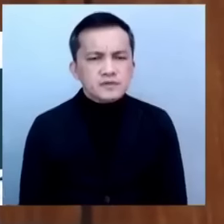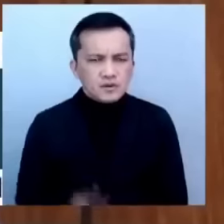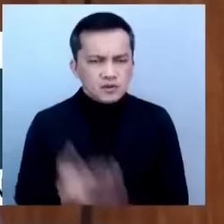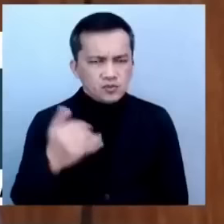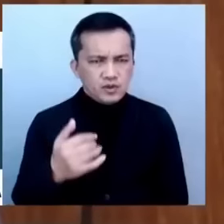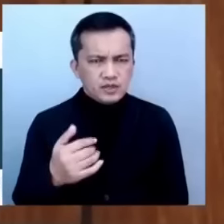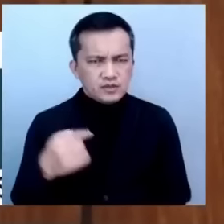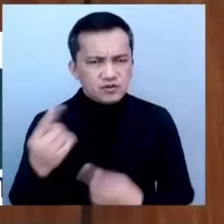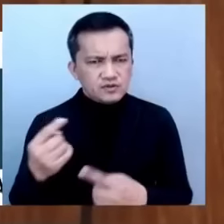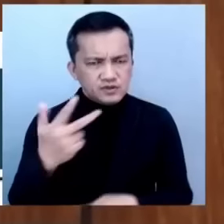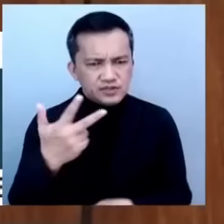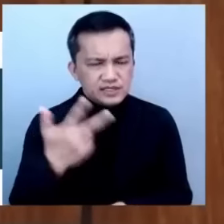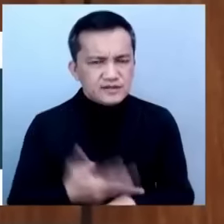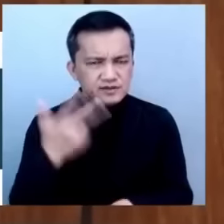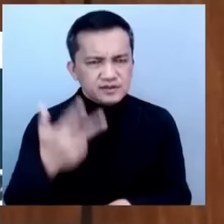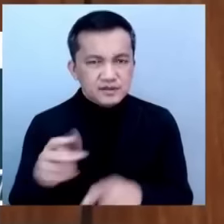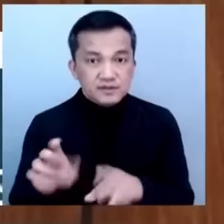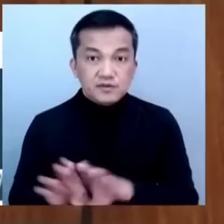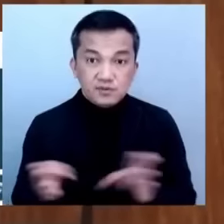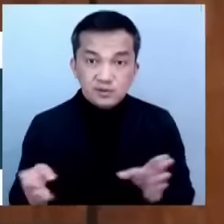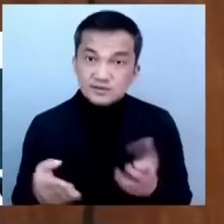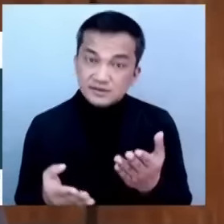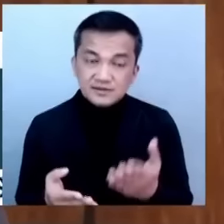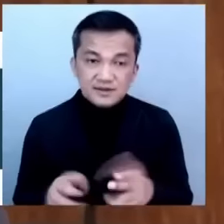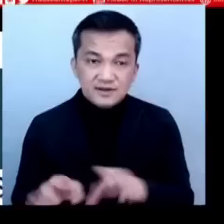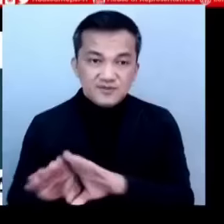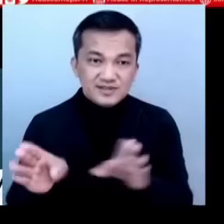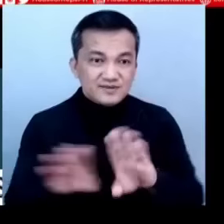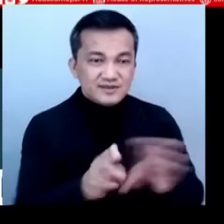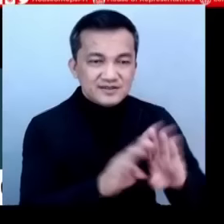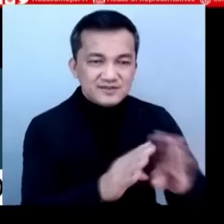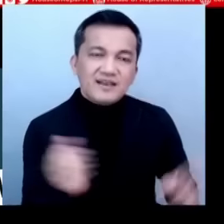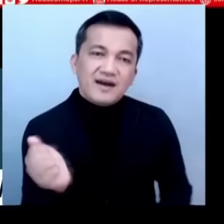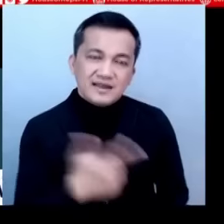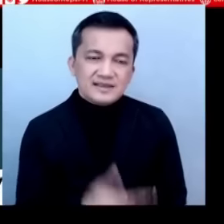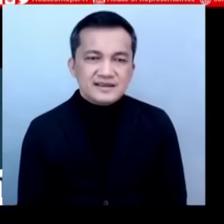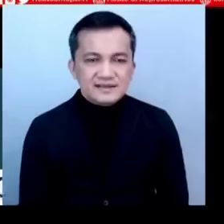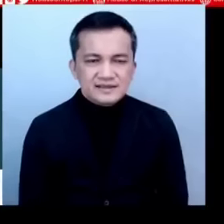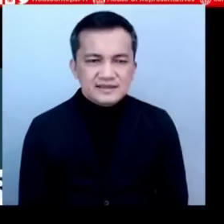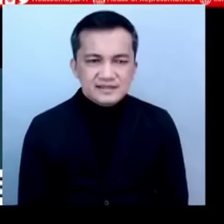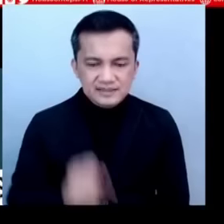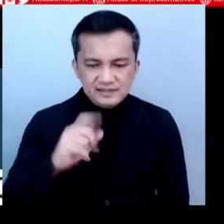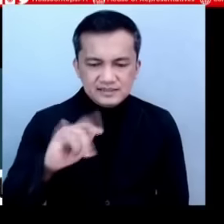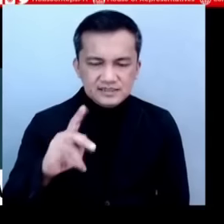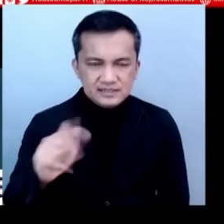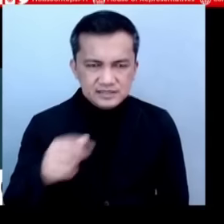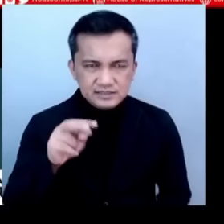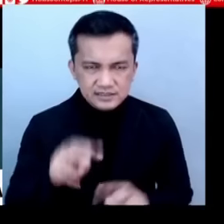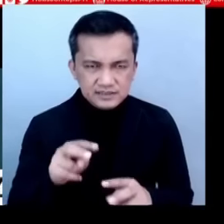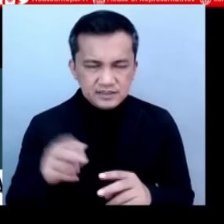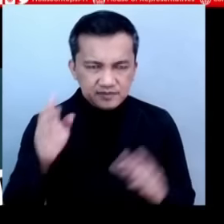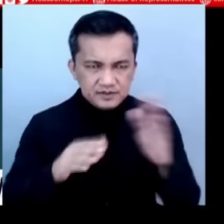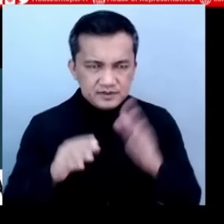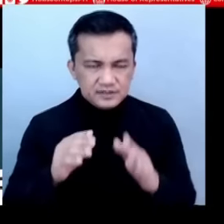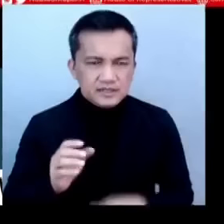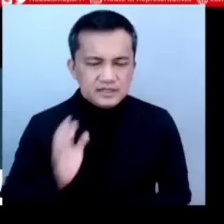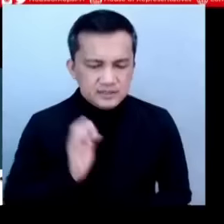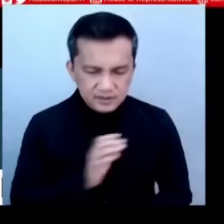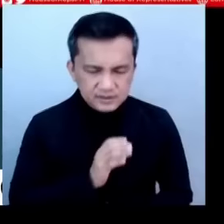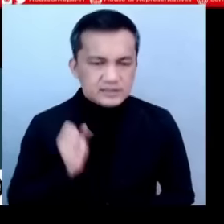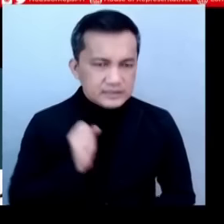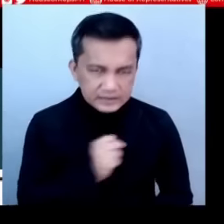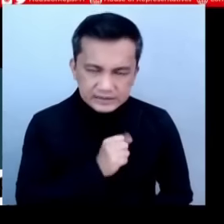times? Magbubukas ka na lang, edi buksan mo na lahat. Meanwhile, Salceda foresees a problem if the House and the Senate cannot agree on the amendments.